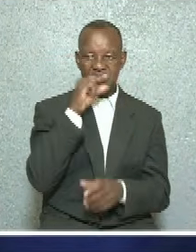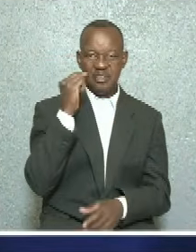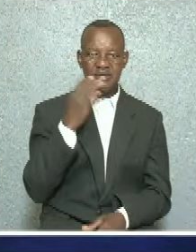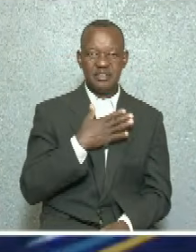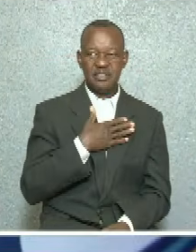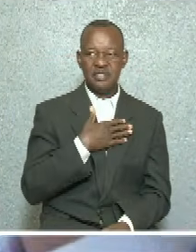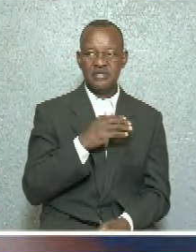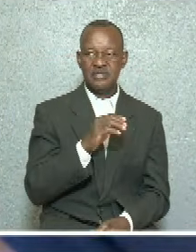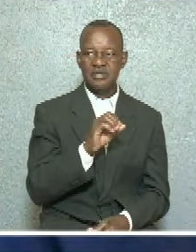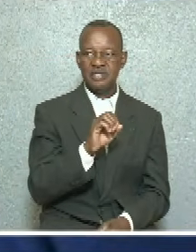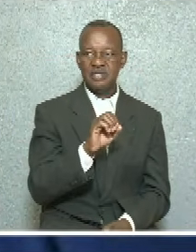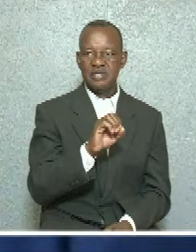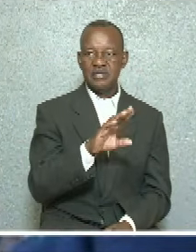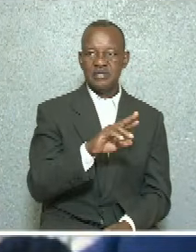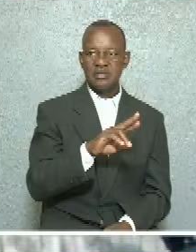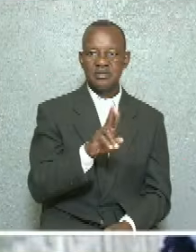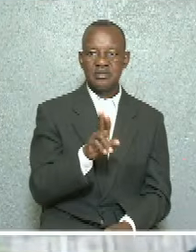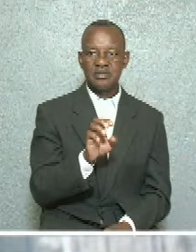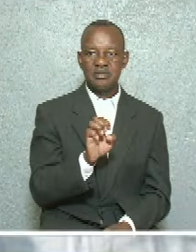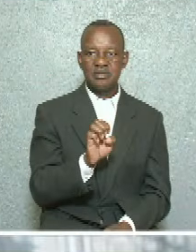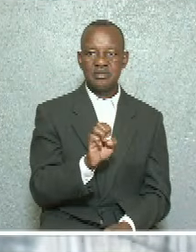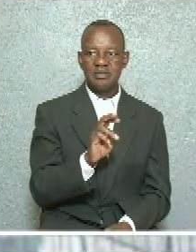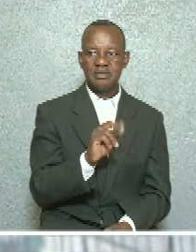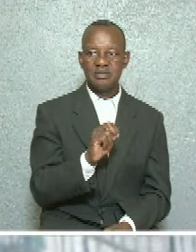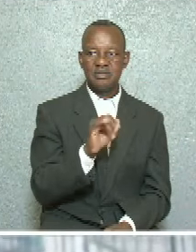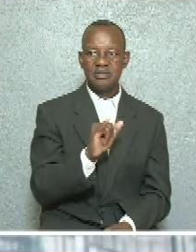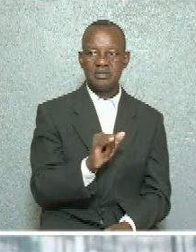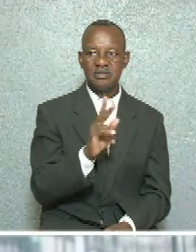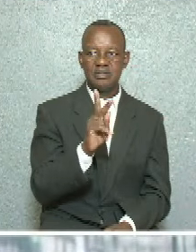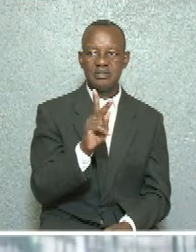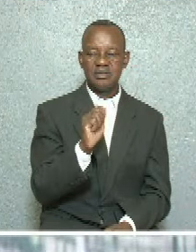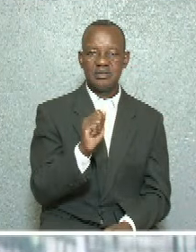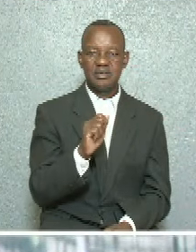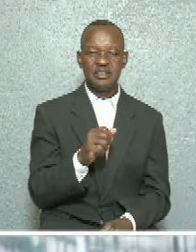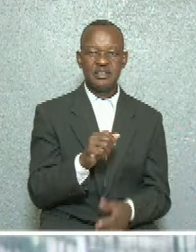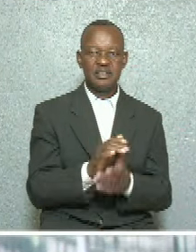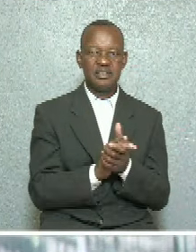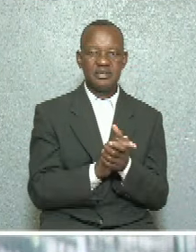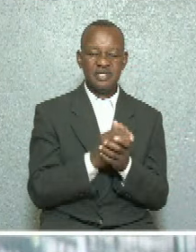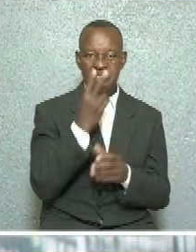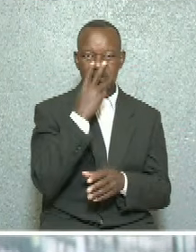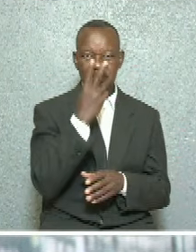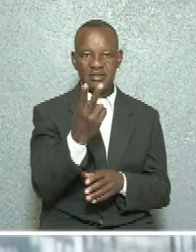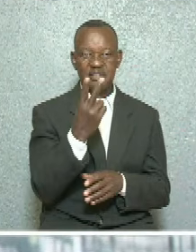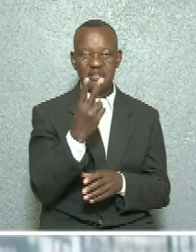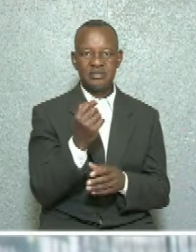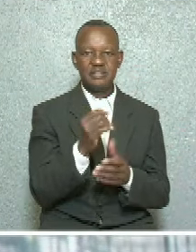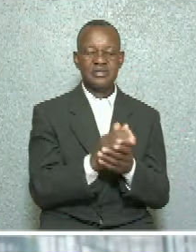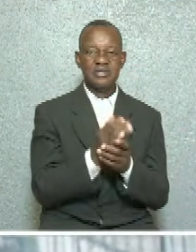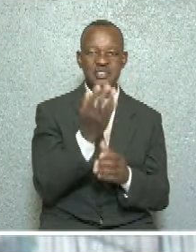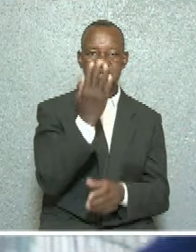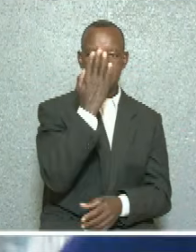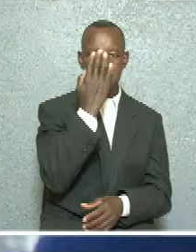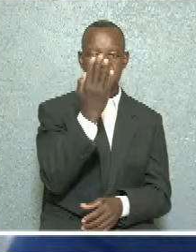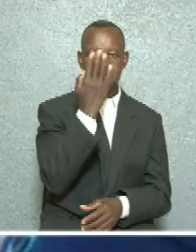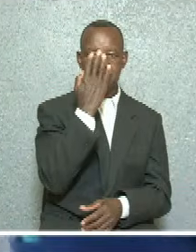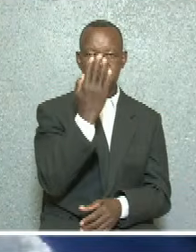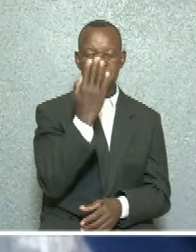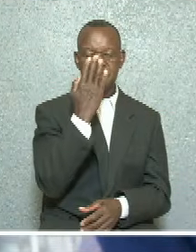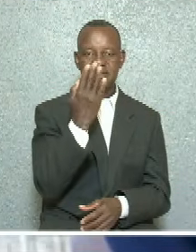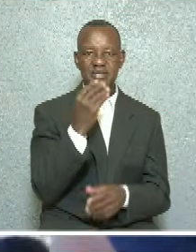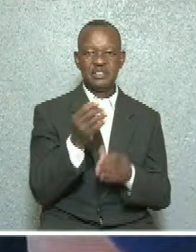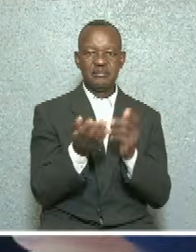of the museum. So, this is a picture of the late founding president, Dr. Sam